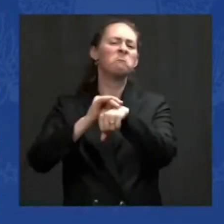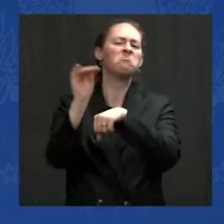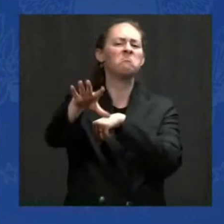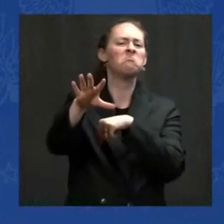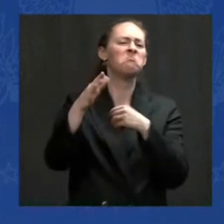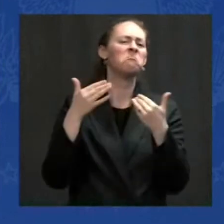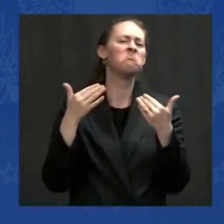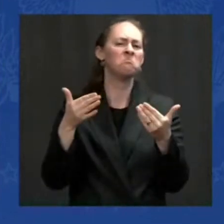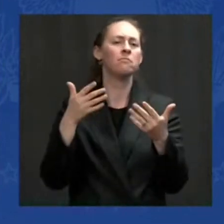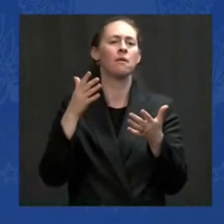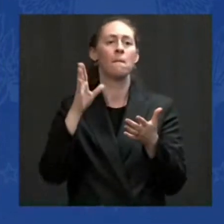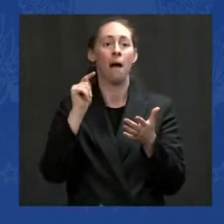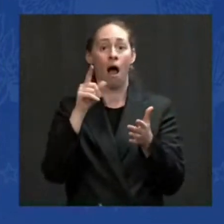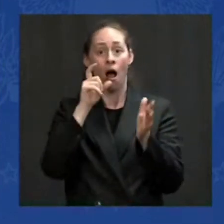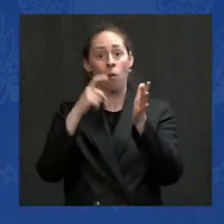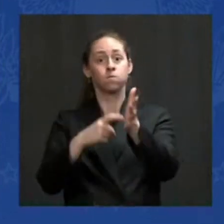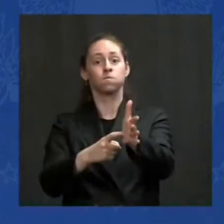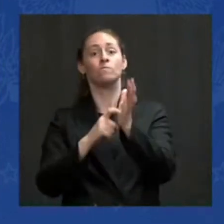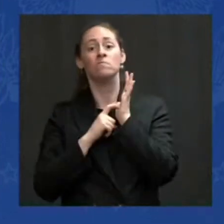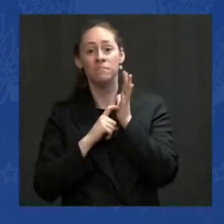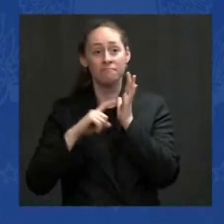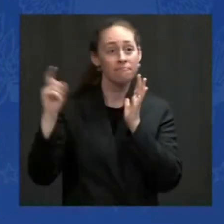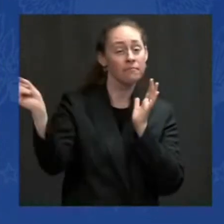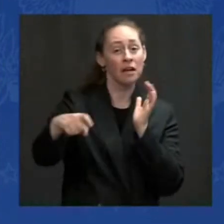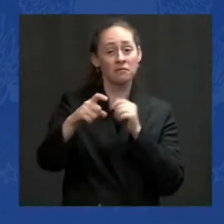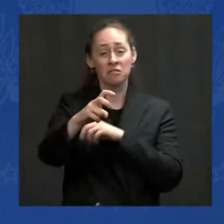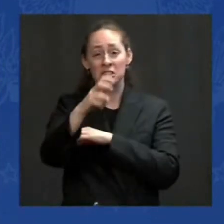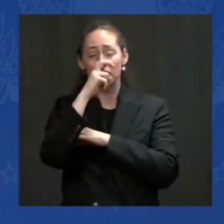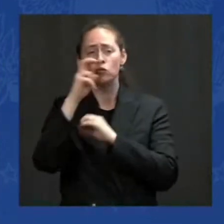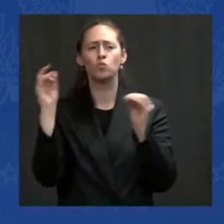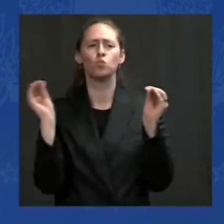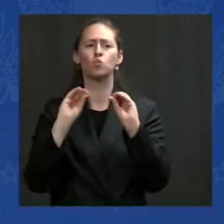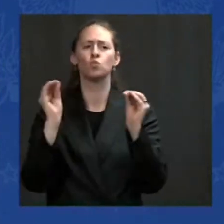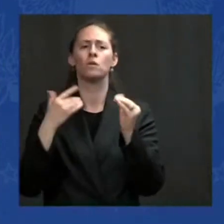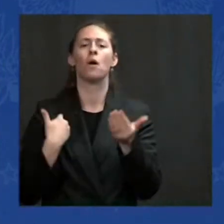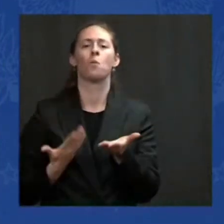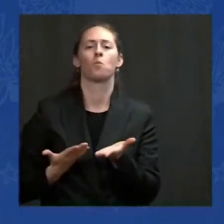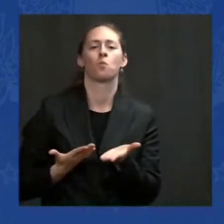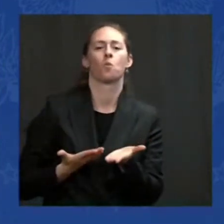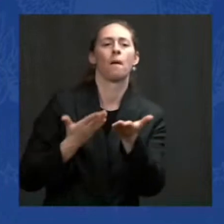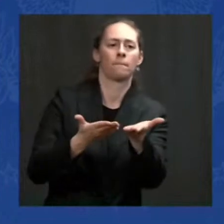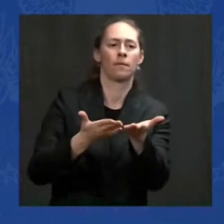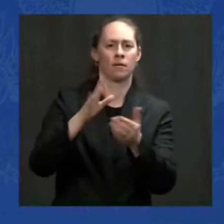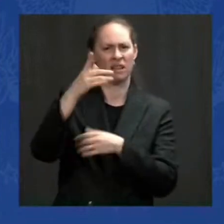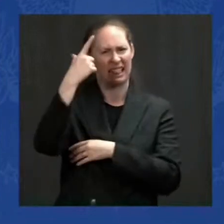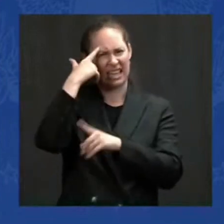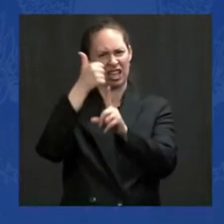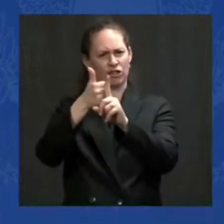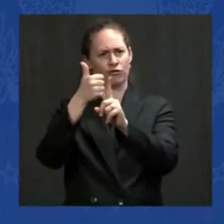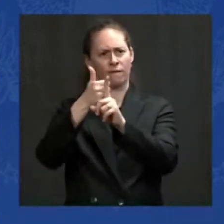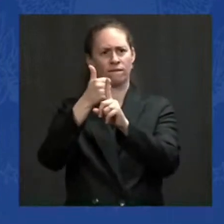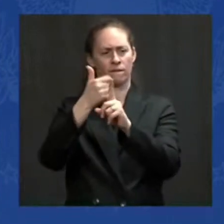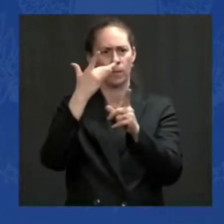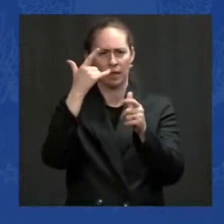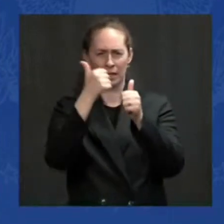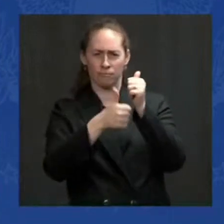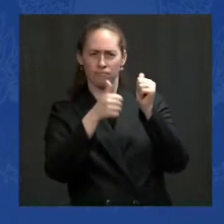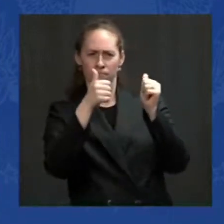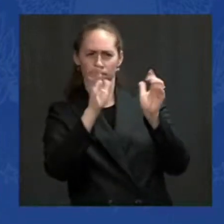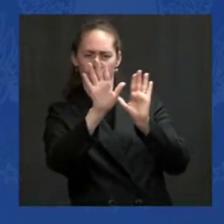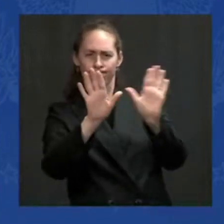a mask recommendation. That's just for consideration of each individual has their